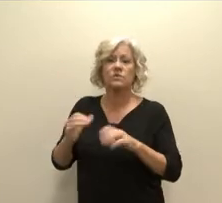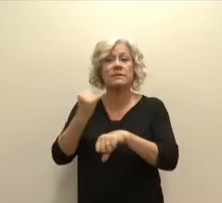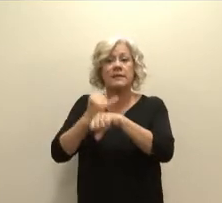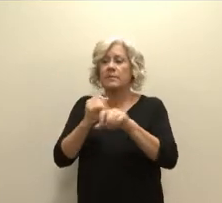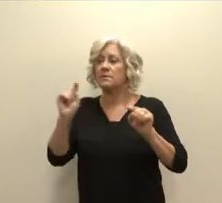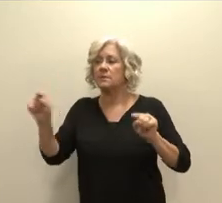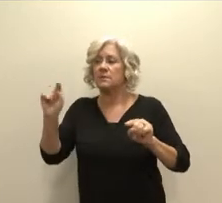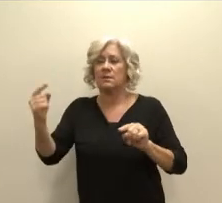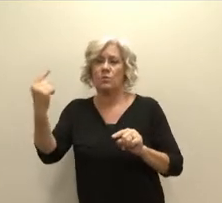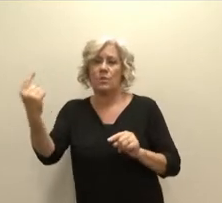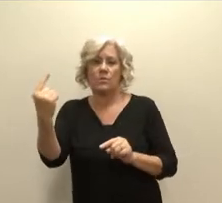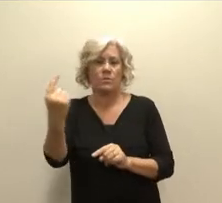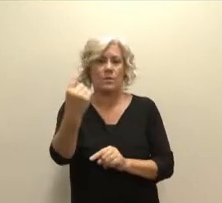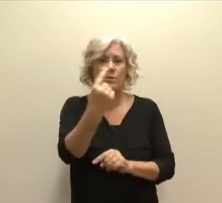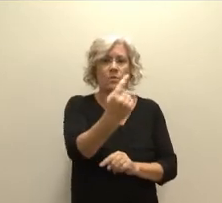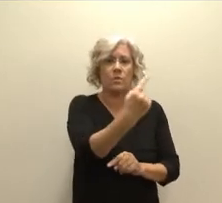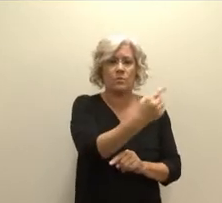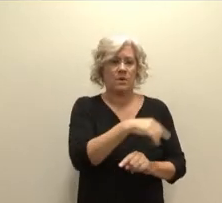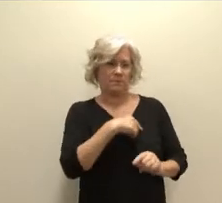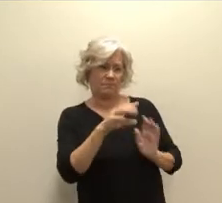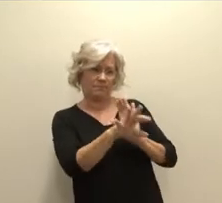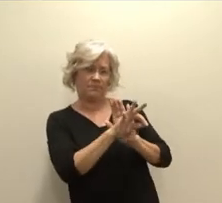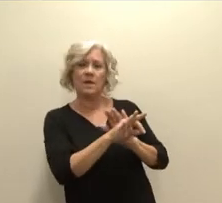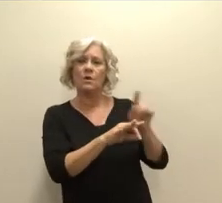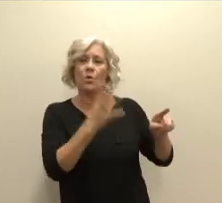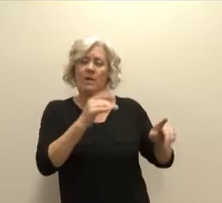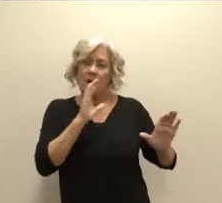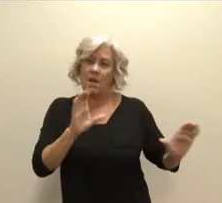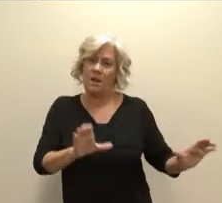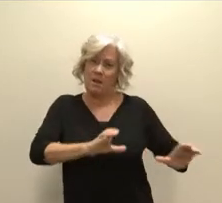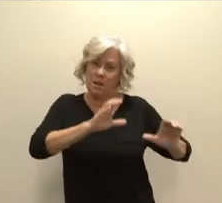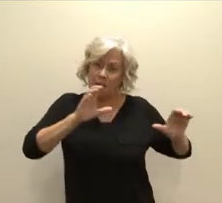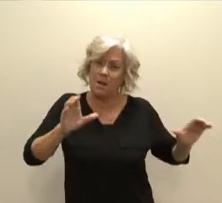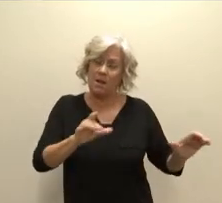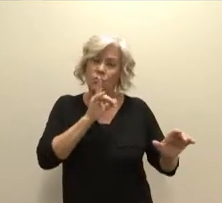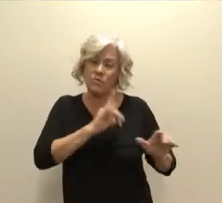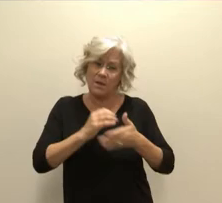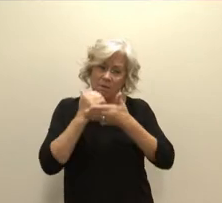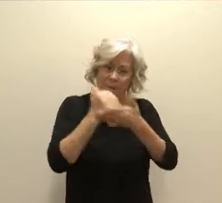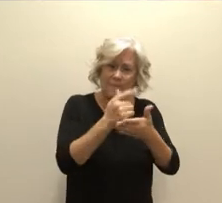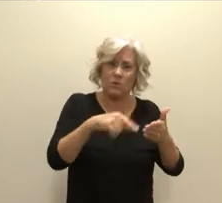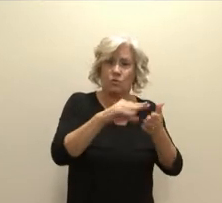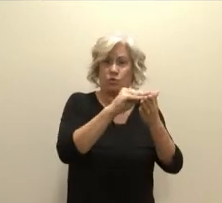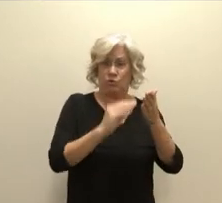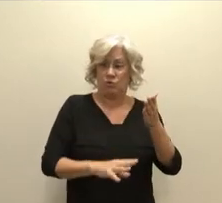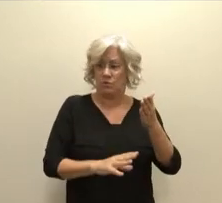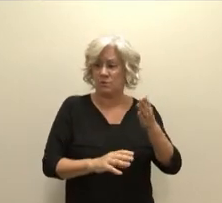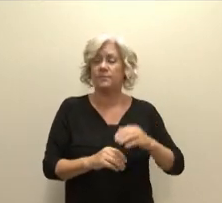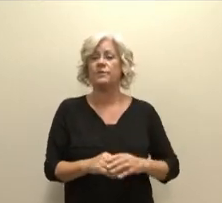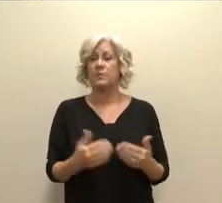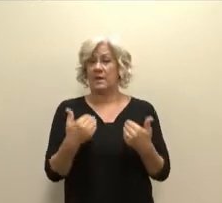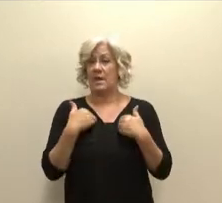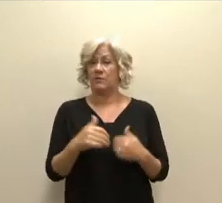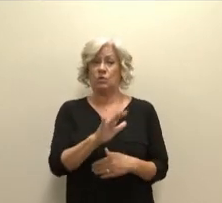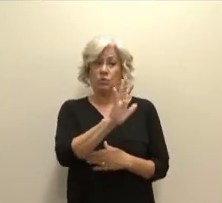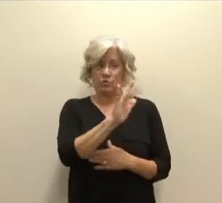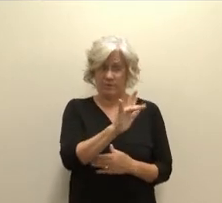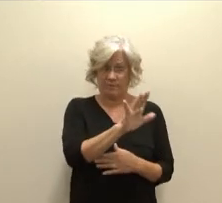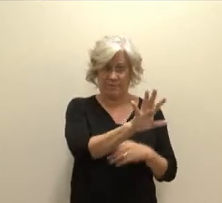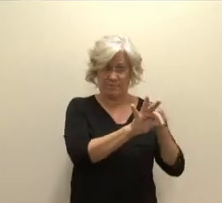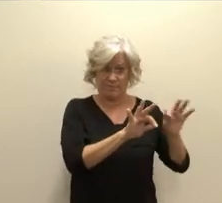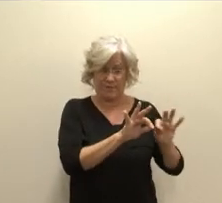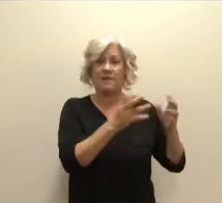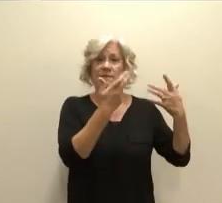campuses, for going above and beyond and doing incredible things for our students. From that field of 25, the district